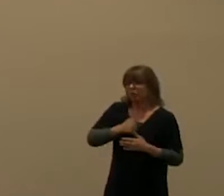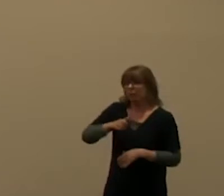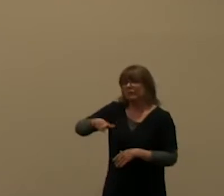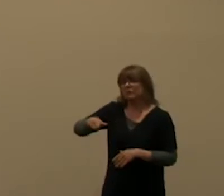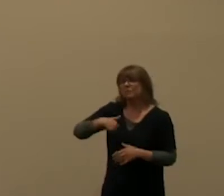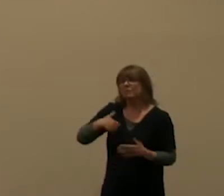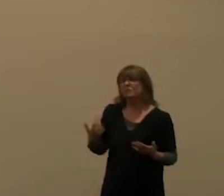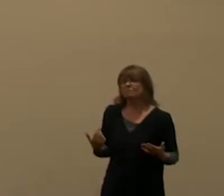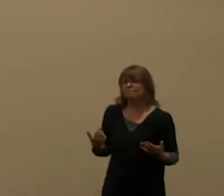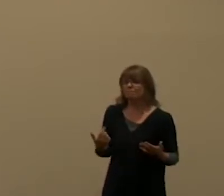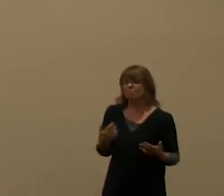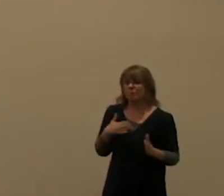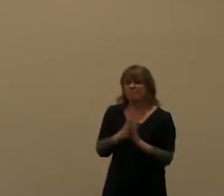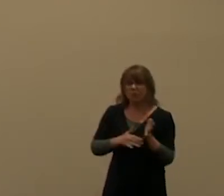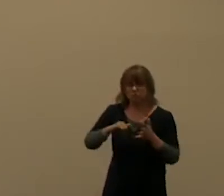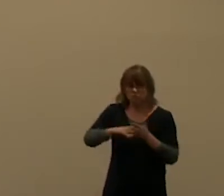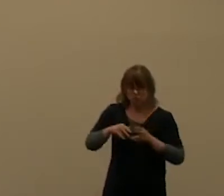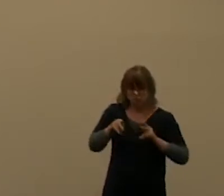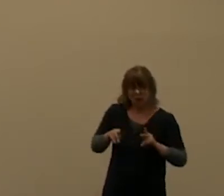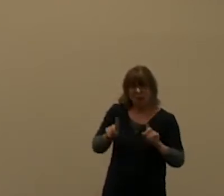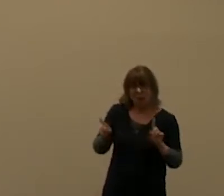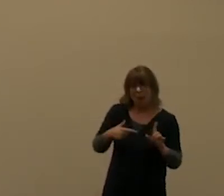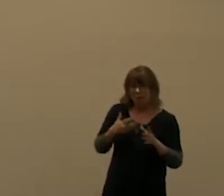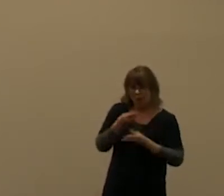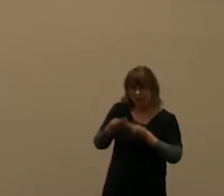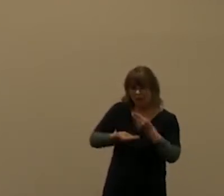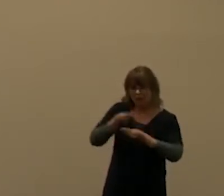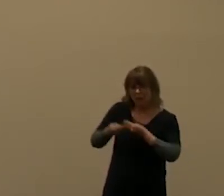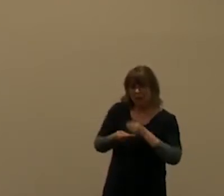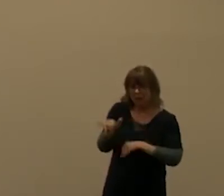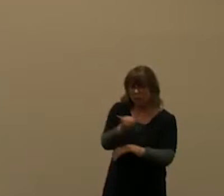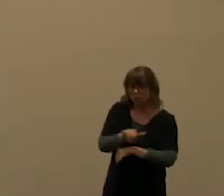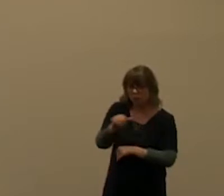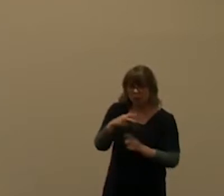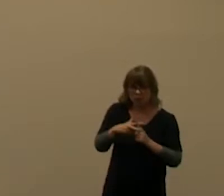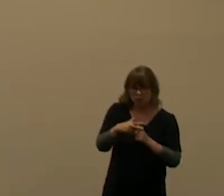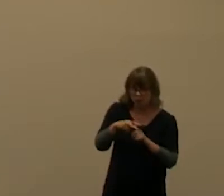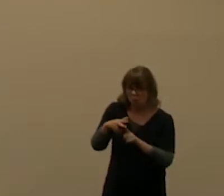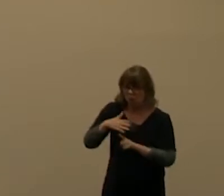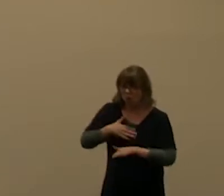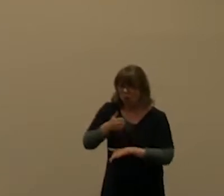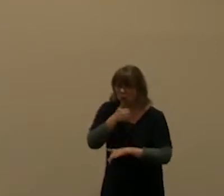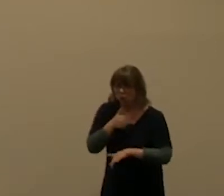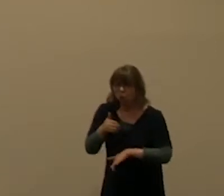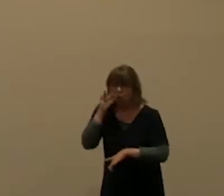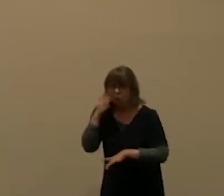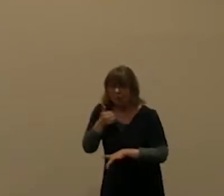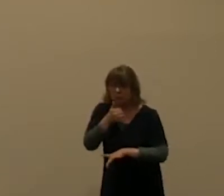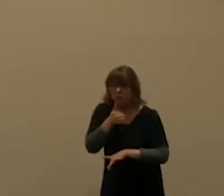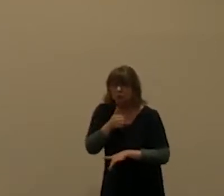customers. It's actually Microsoft's way of explaining which tool you want to use when.